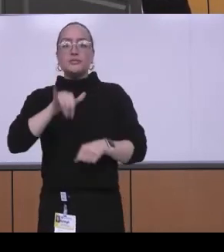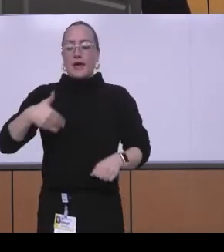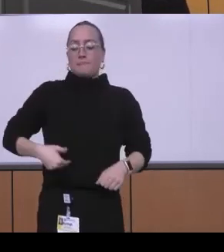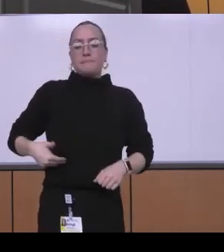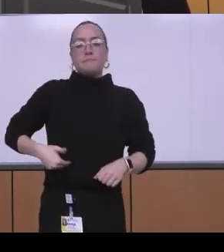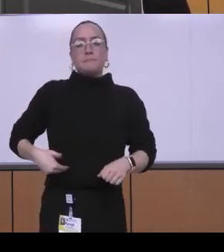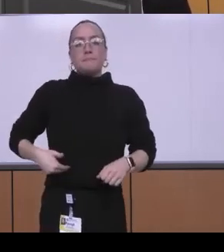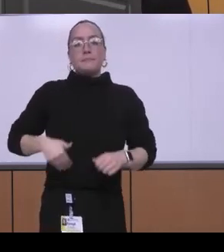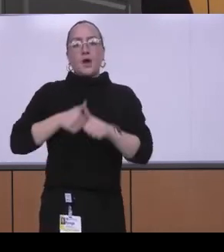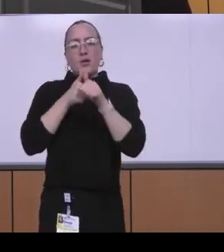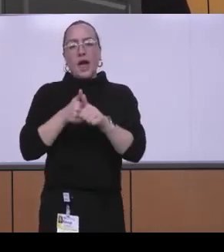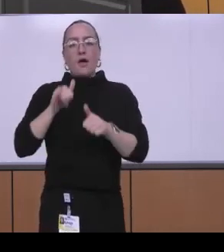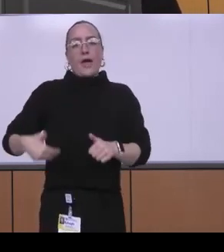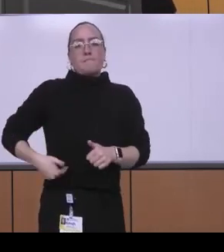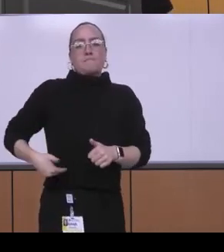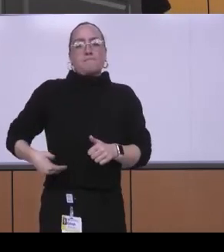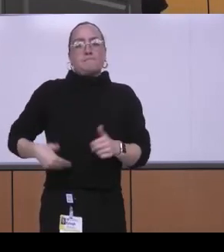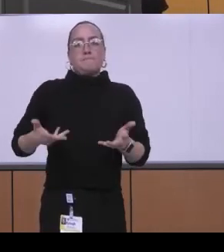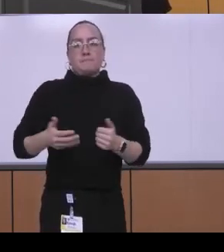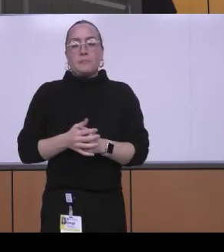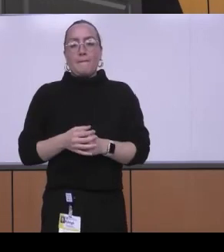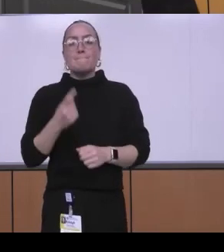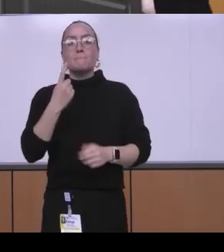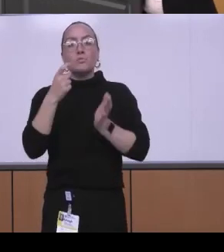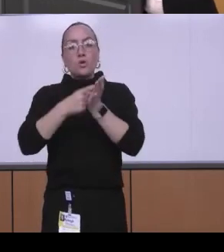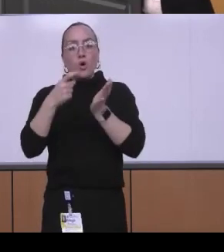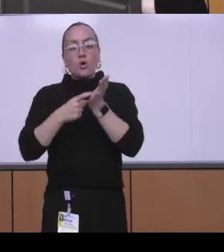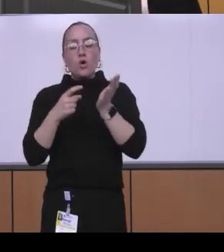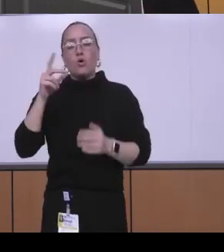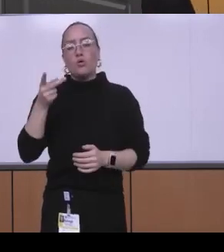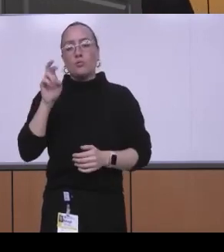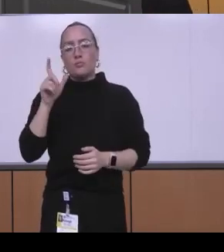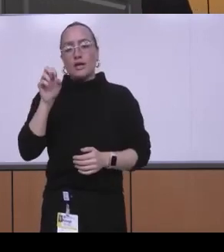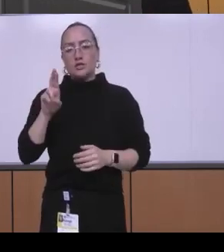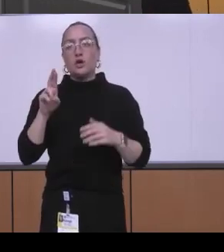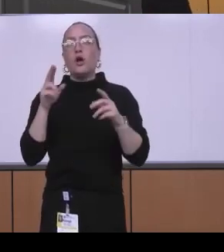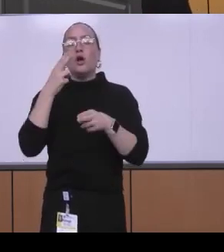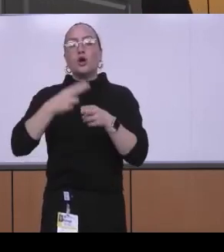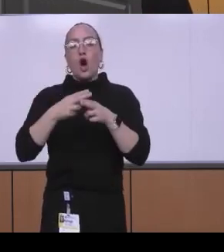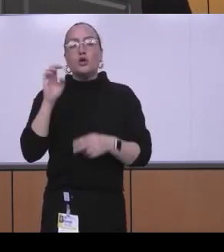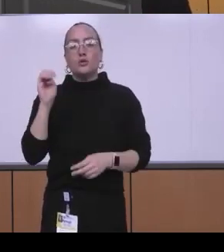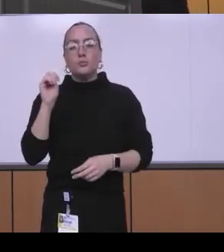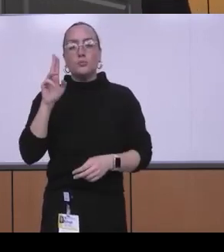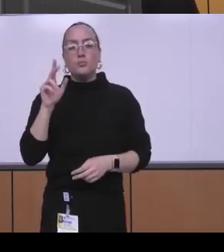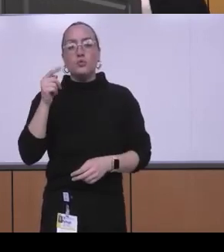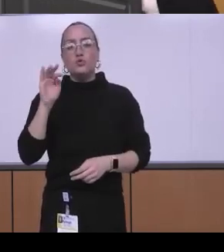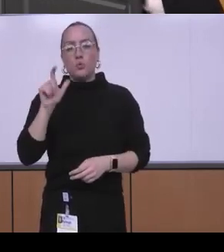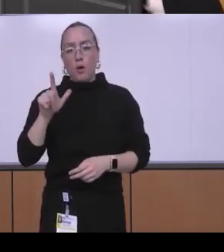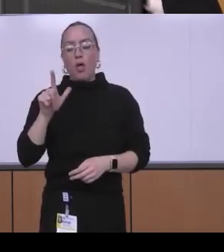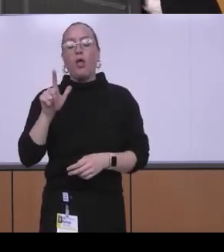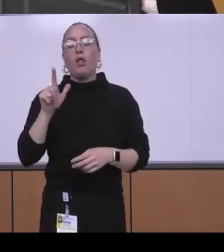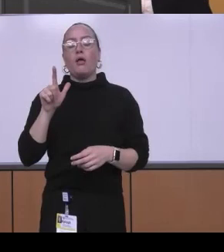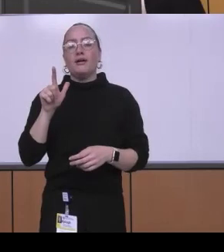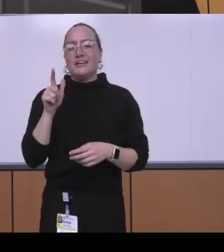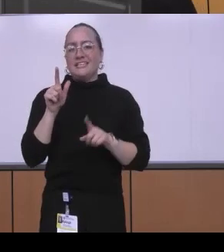and to rely on that. Usually, and there's a really good article by Clara Pressler with Family Defenders in Bronx. It's called the mutual deference. So the doctors report to